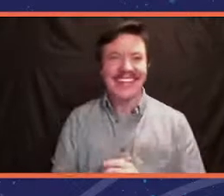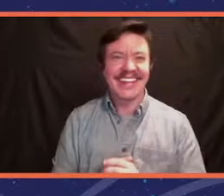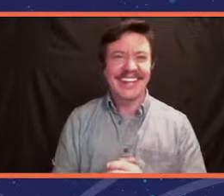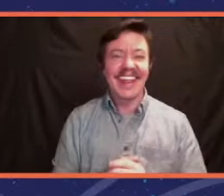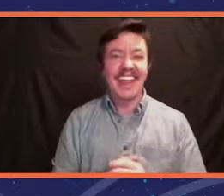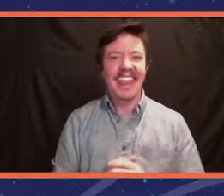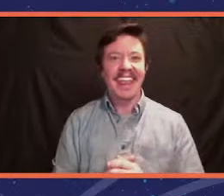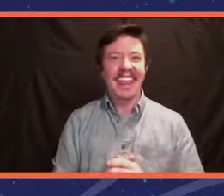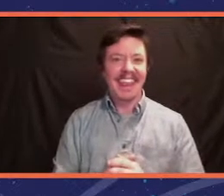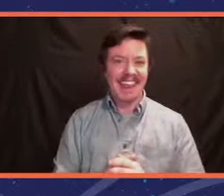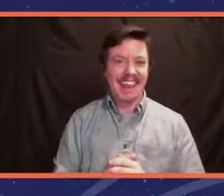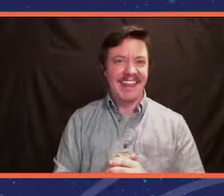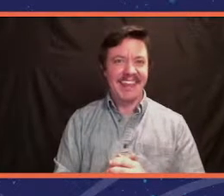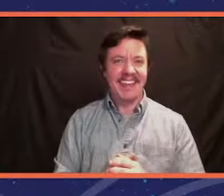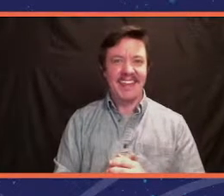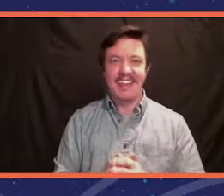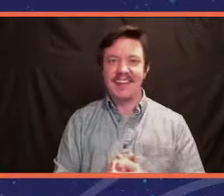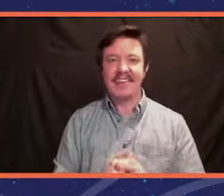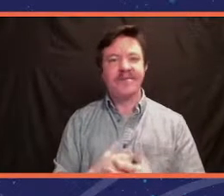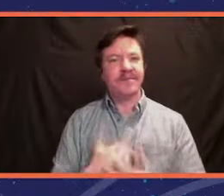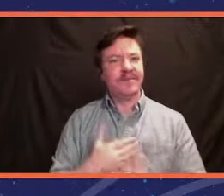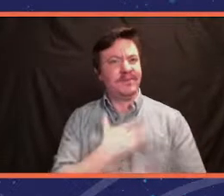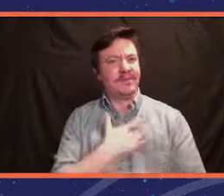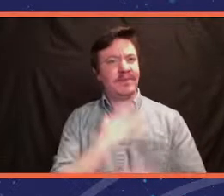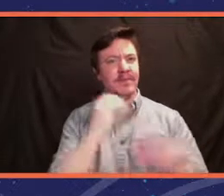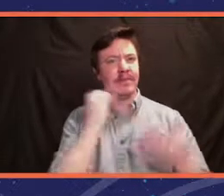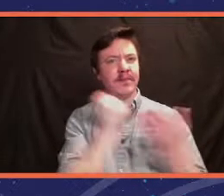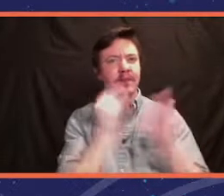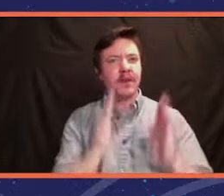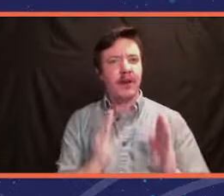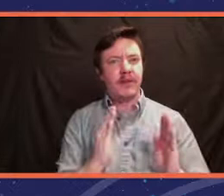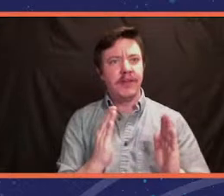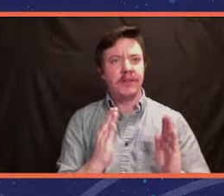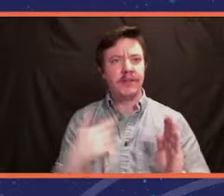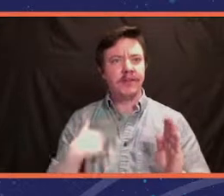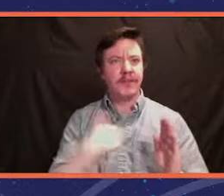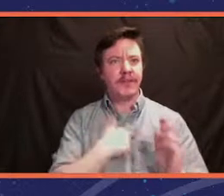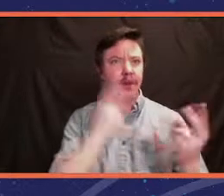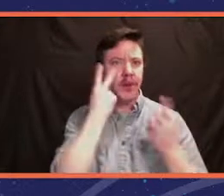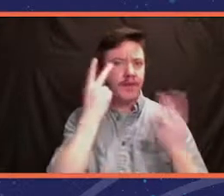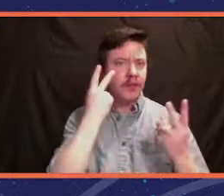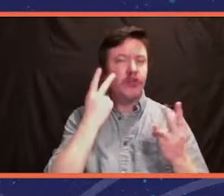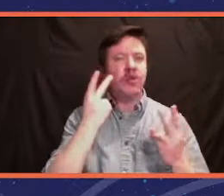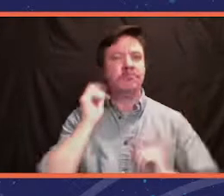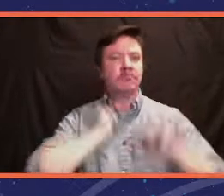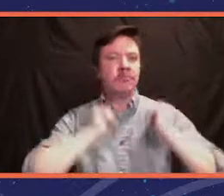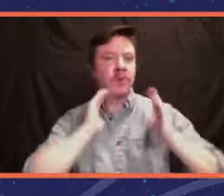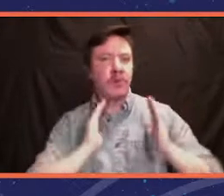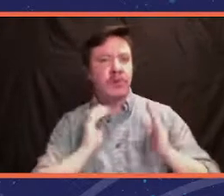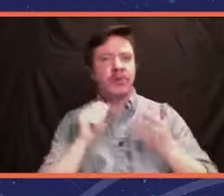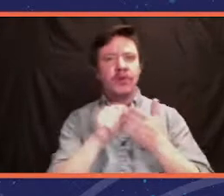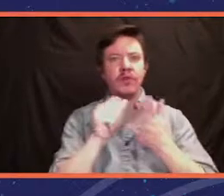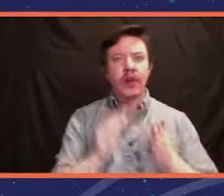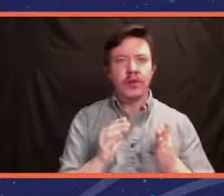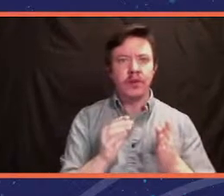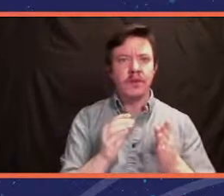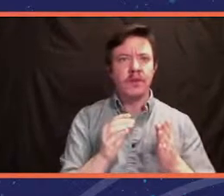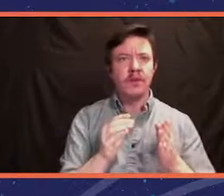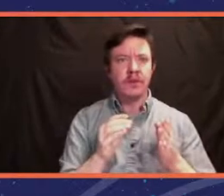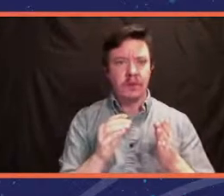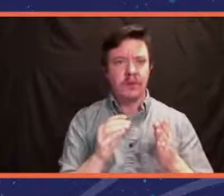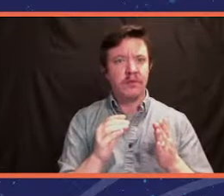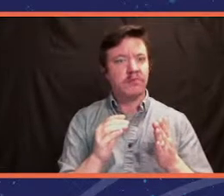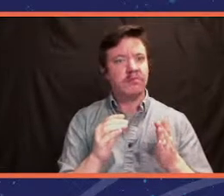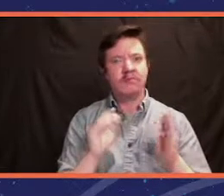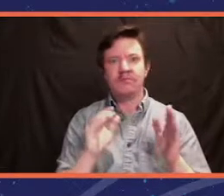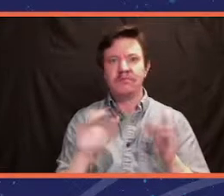I feel like just as artists and just like artists broadly, like visual artists, performers, writers, everybody who like has